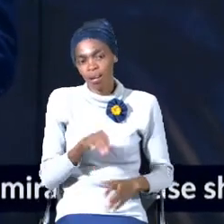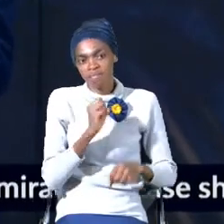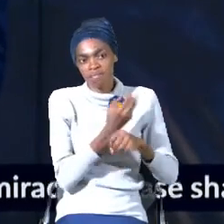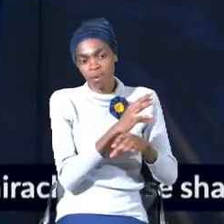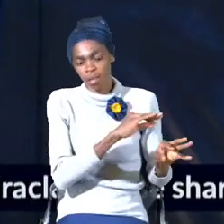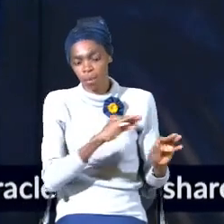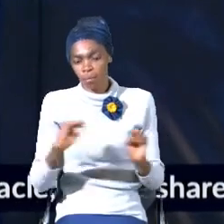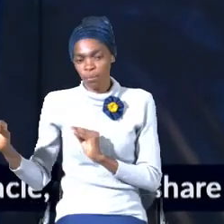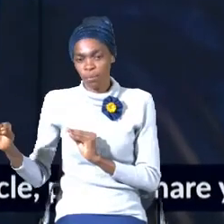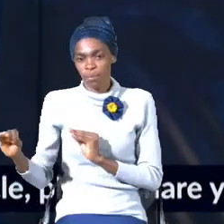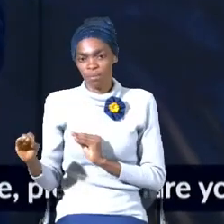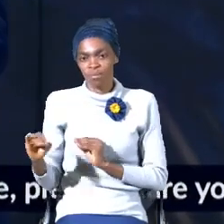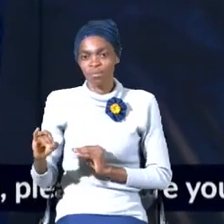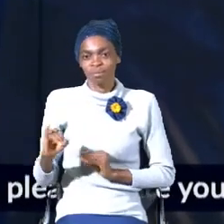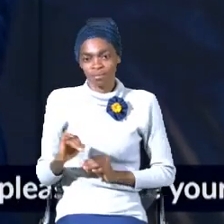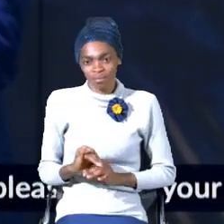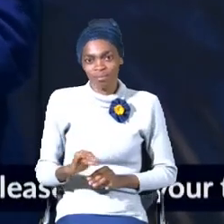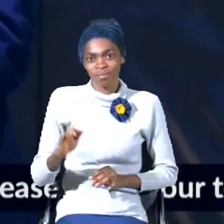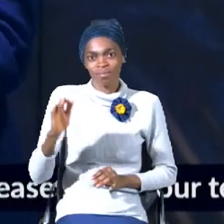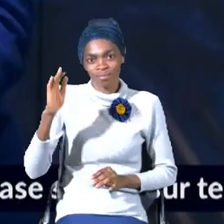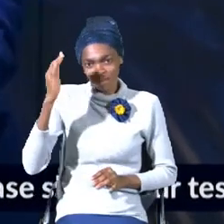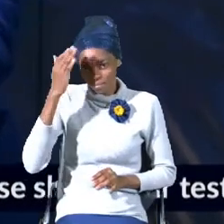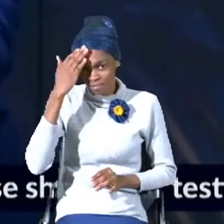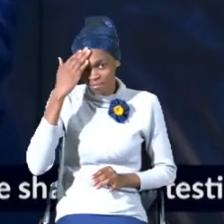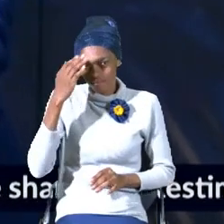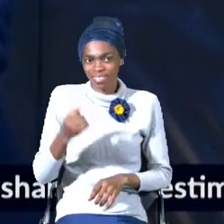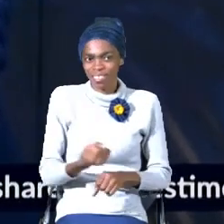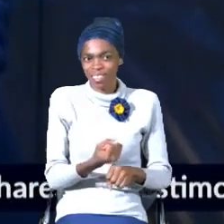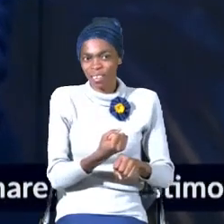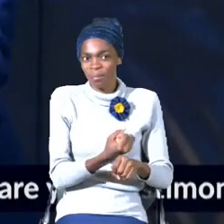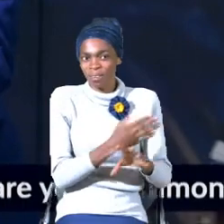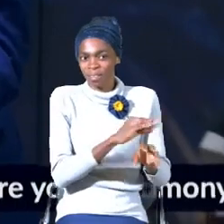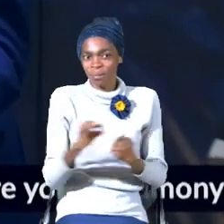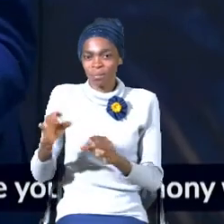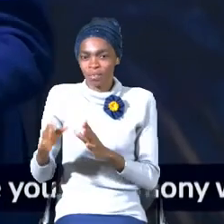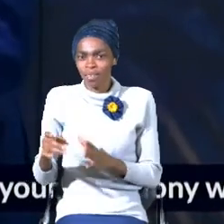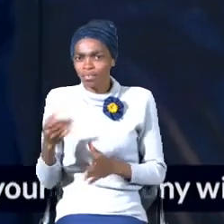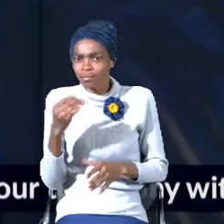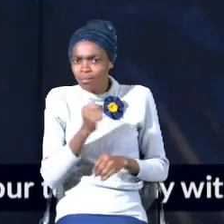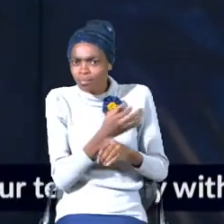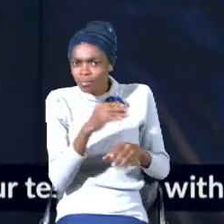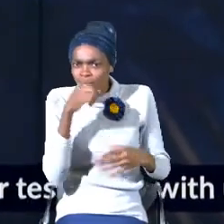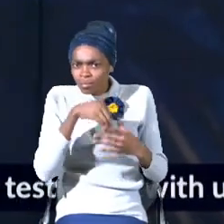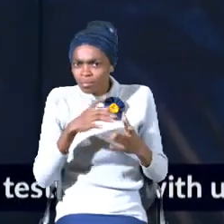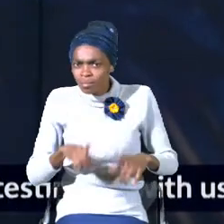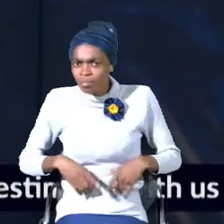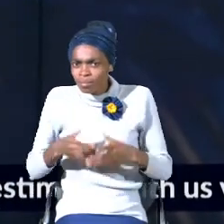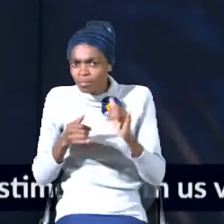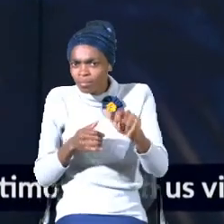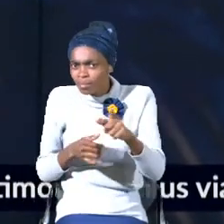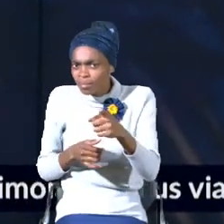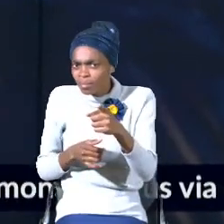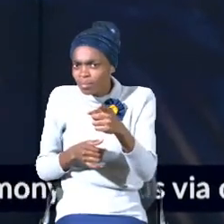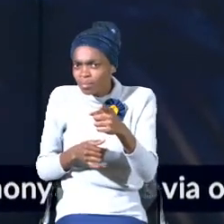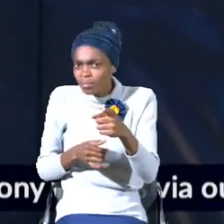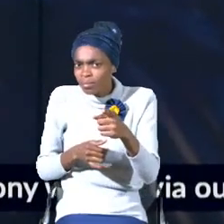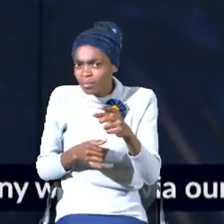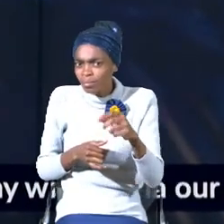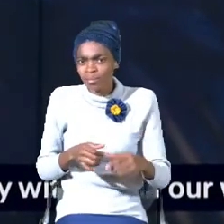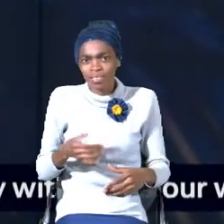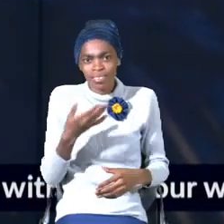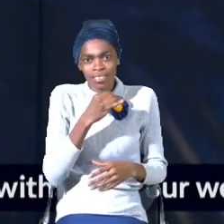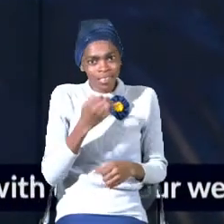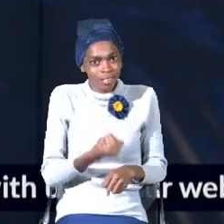mountain mover? Are there still mountains remaining in your life? Are there still mountains remaining in your